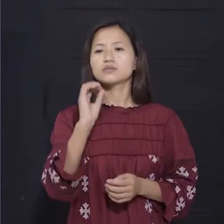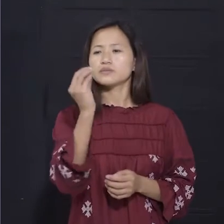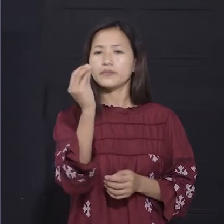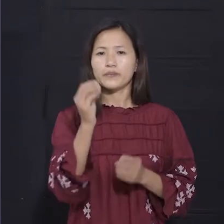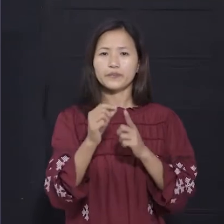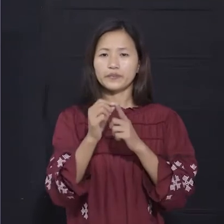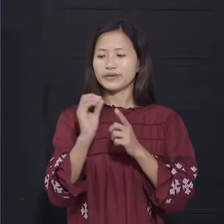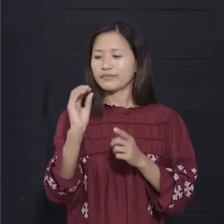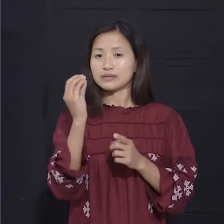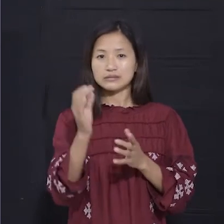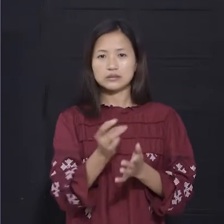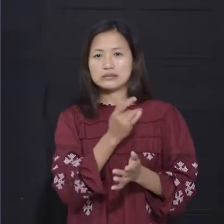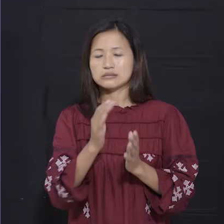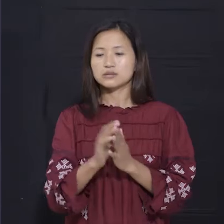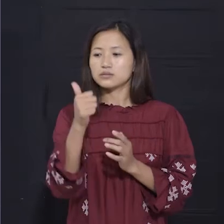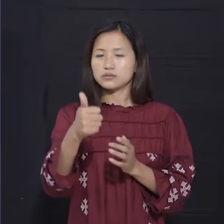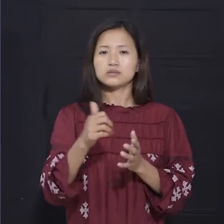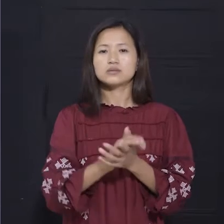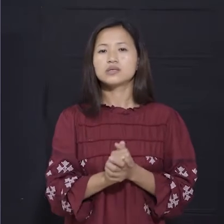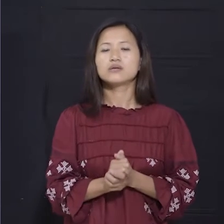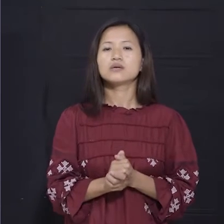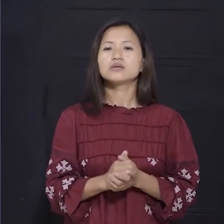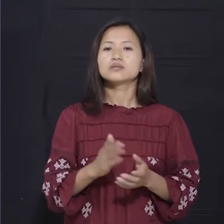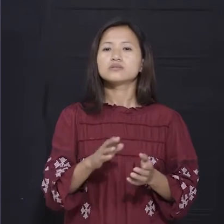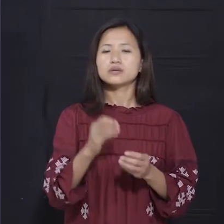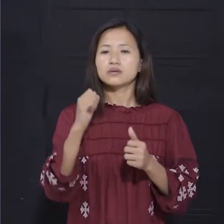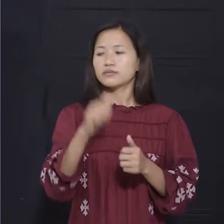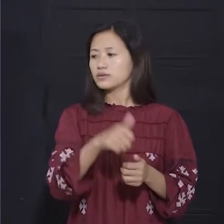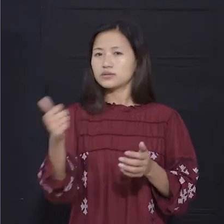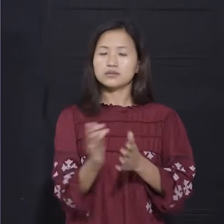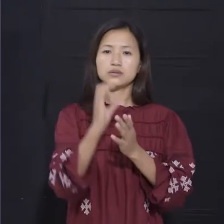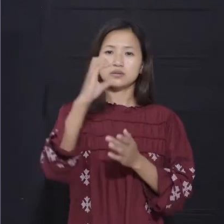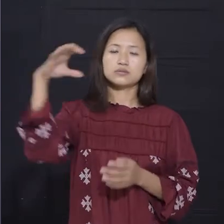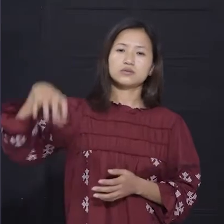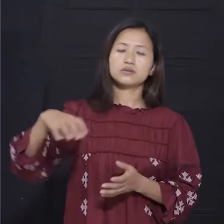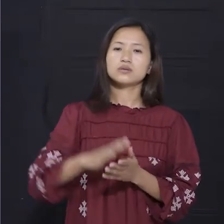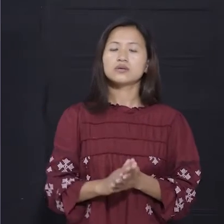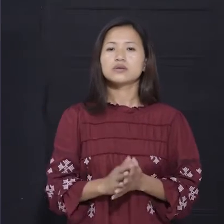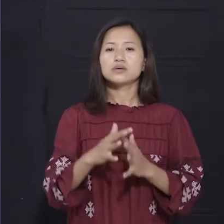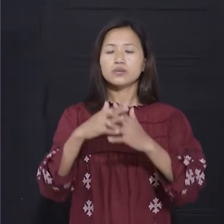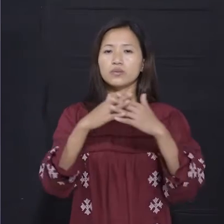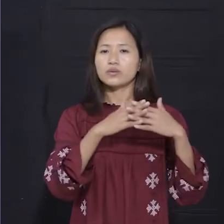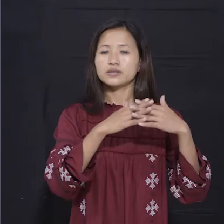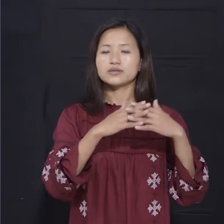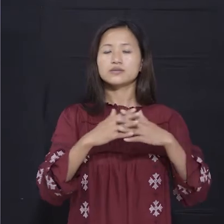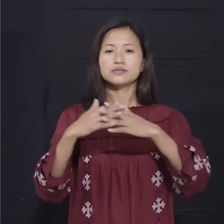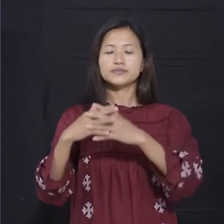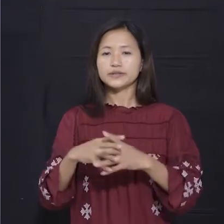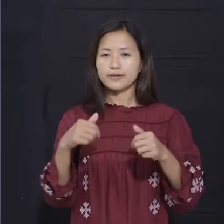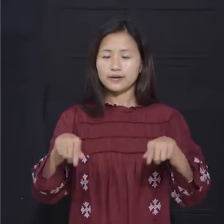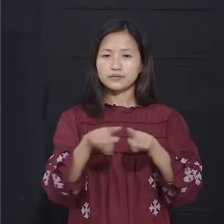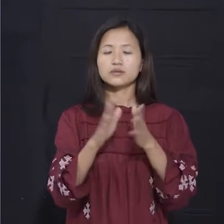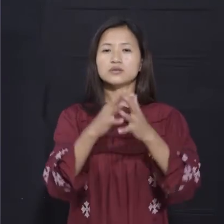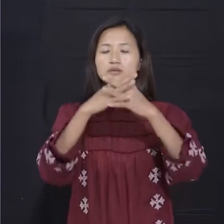they maintained trade relations with the other countries from West and the Southeast